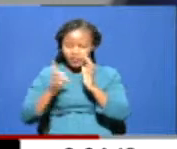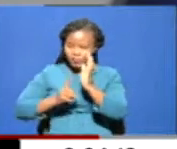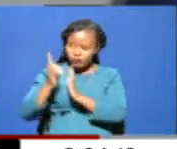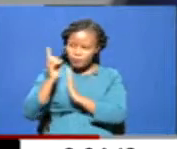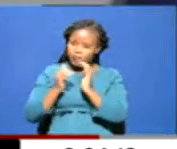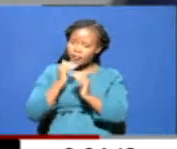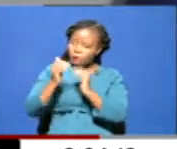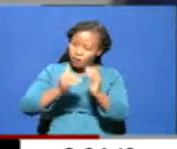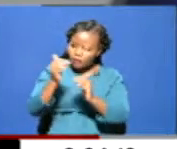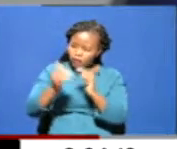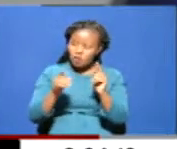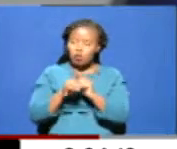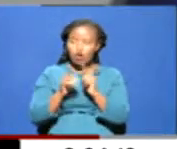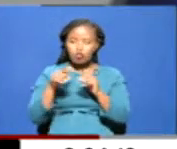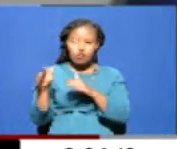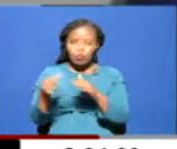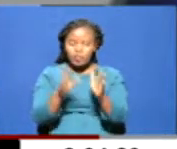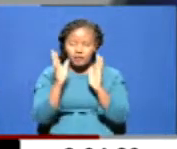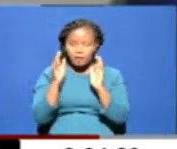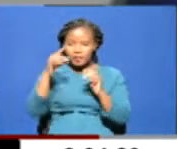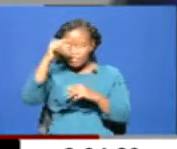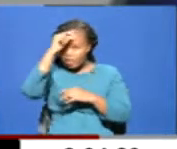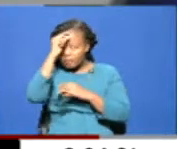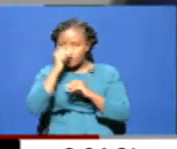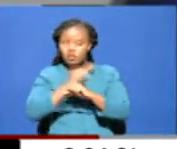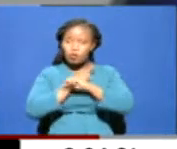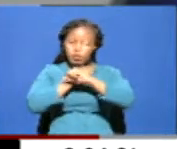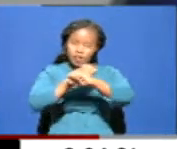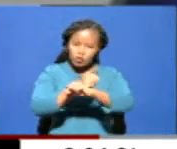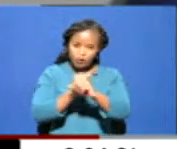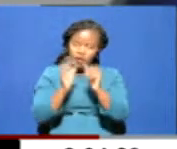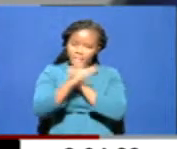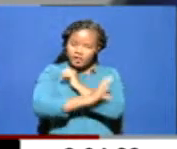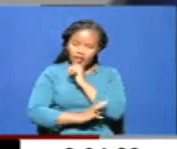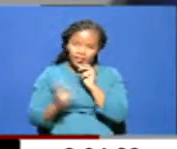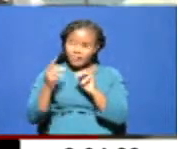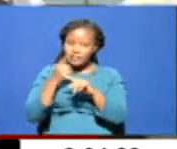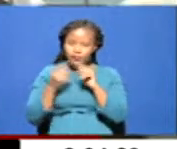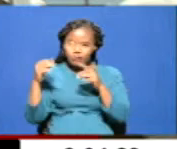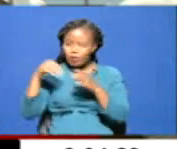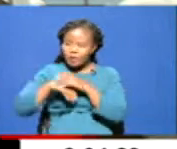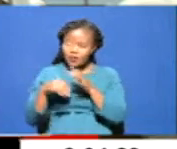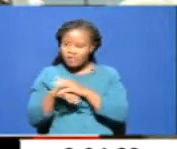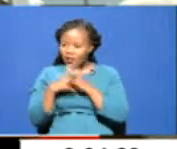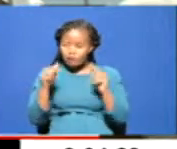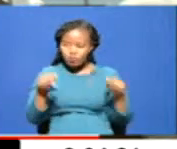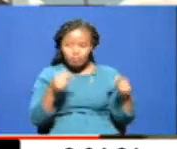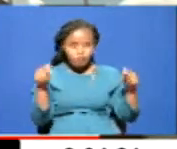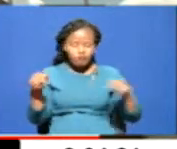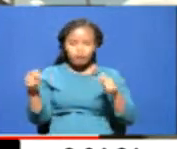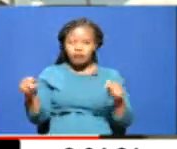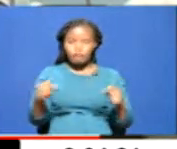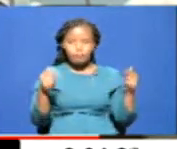measures being taken by government to secure the country from external aggression.